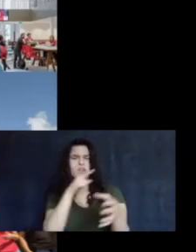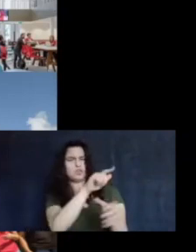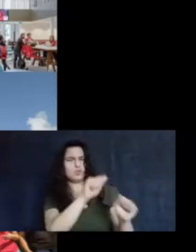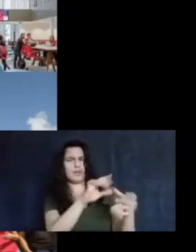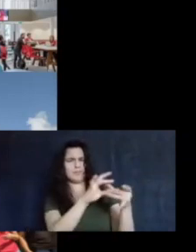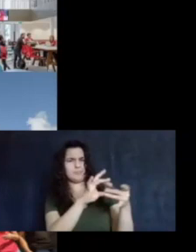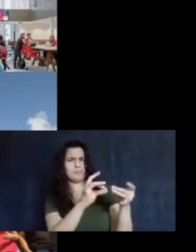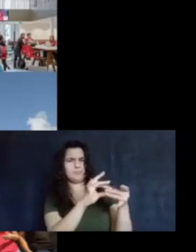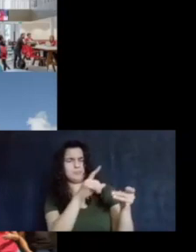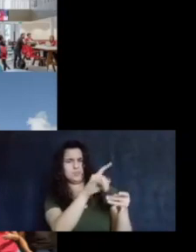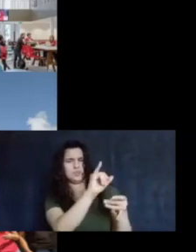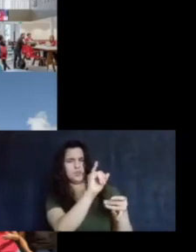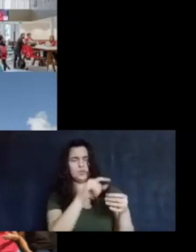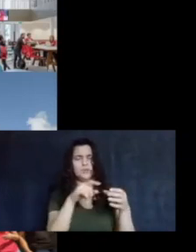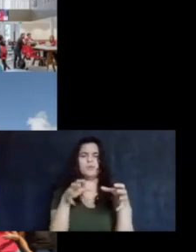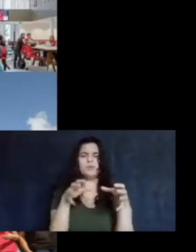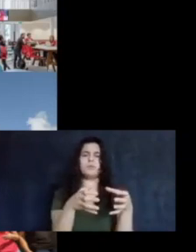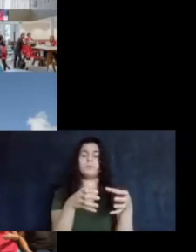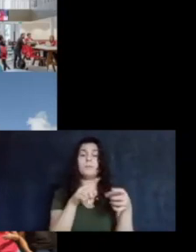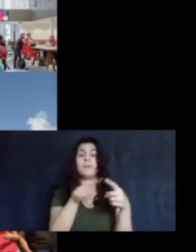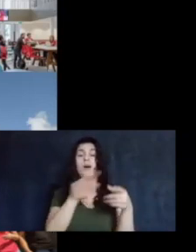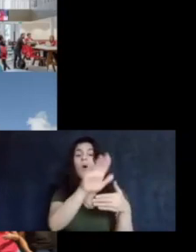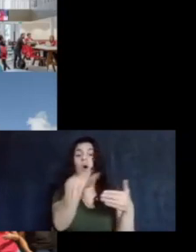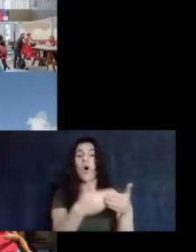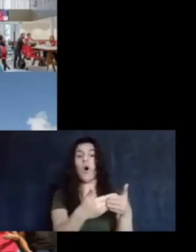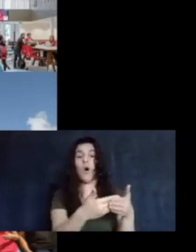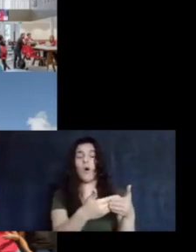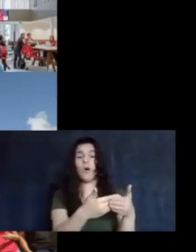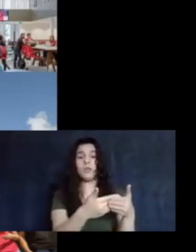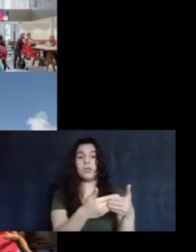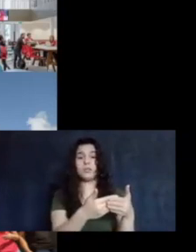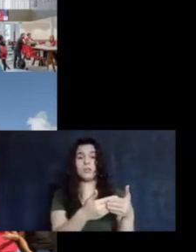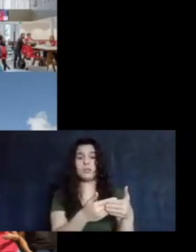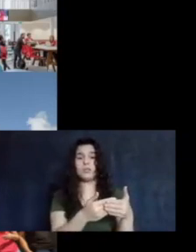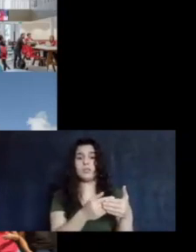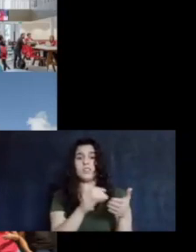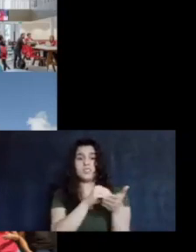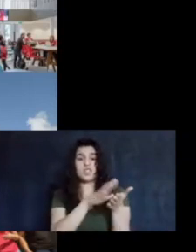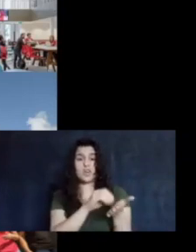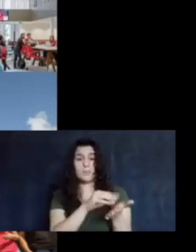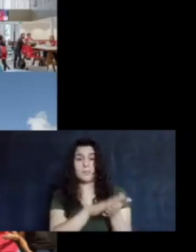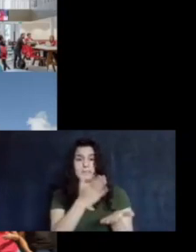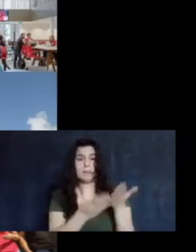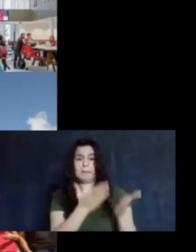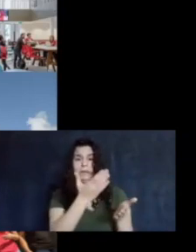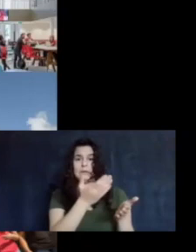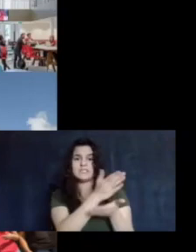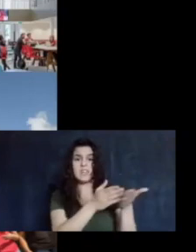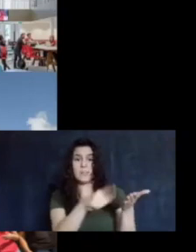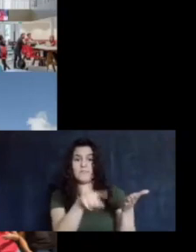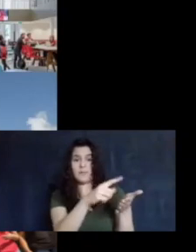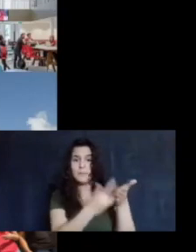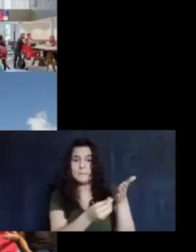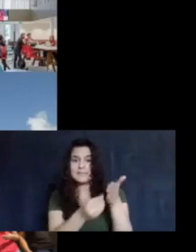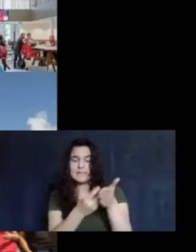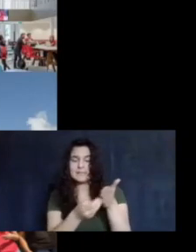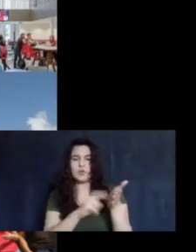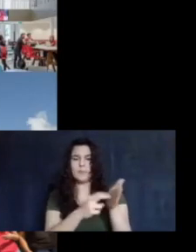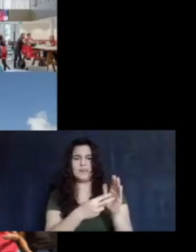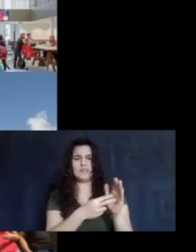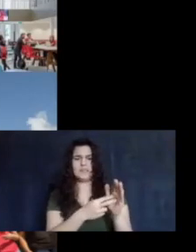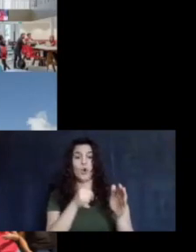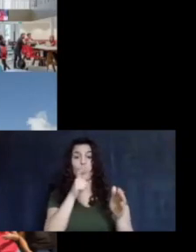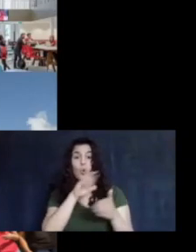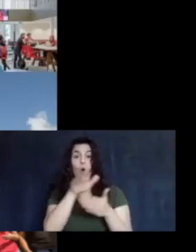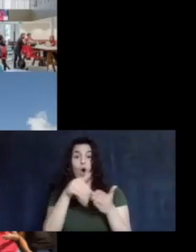than I, but out of that number, not all of them will submit all the documents. So that number gets funneled down to a little bit